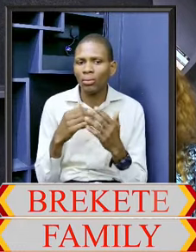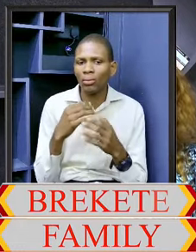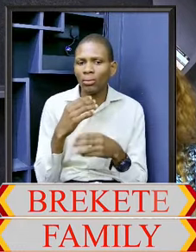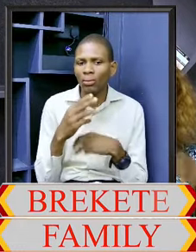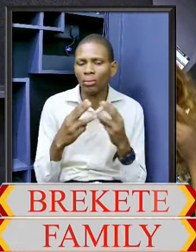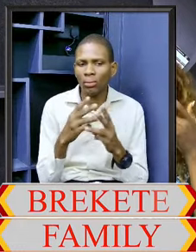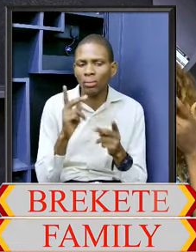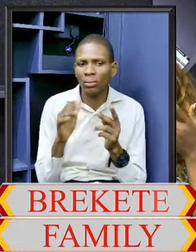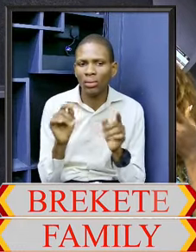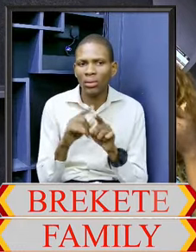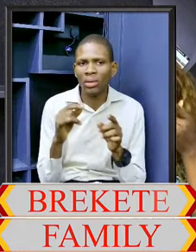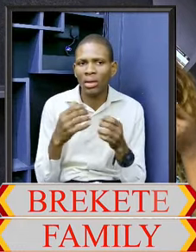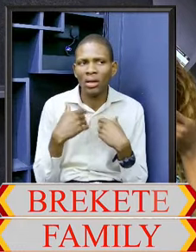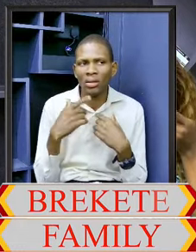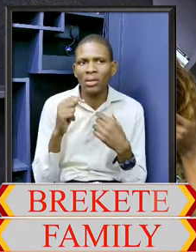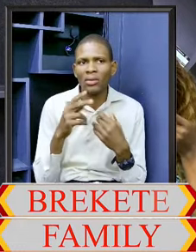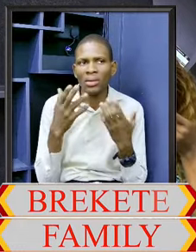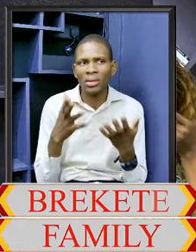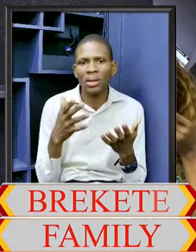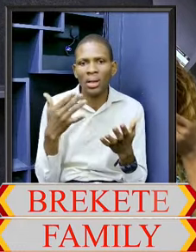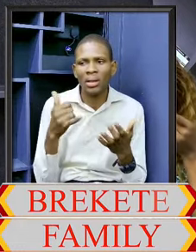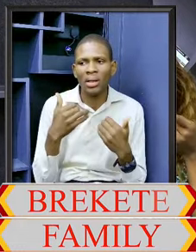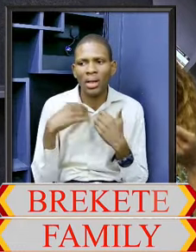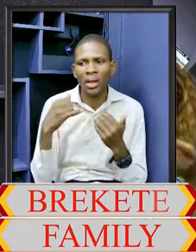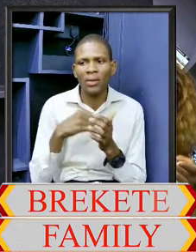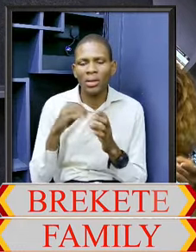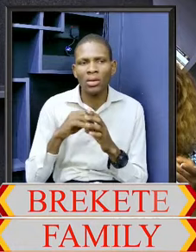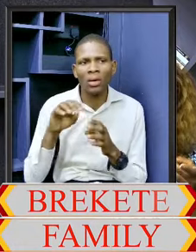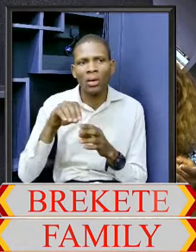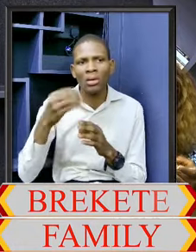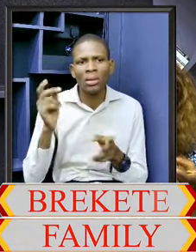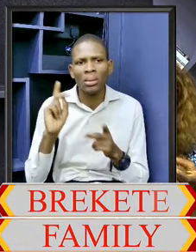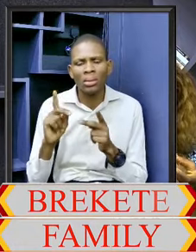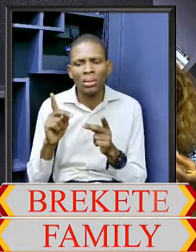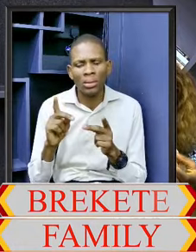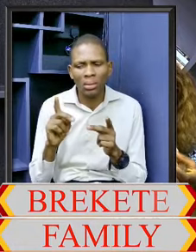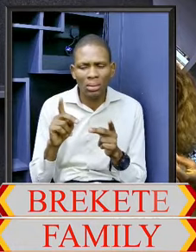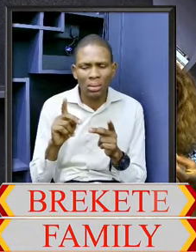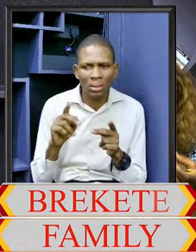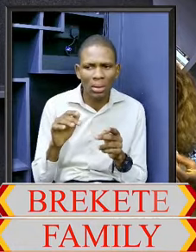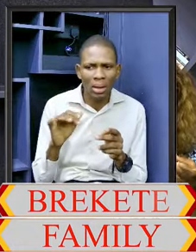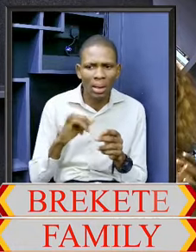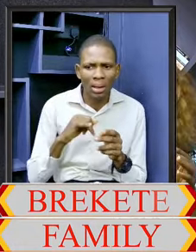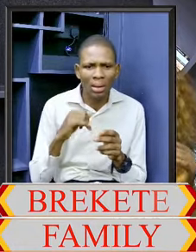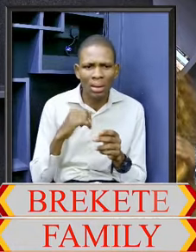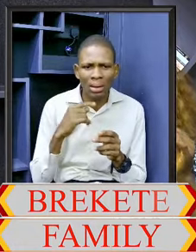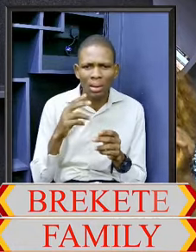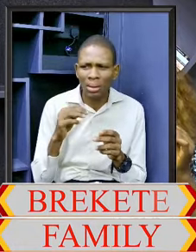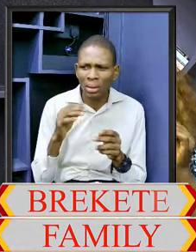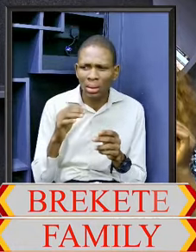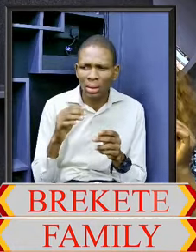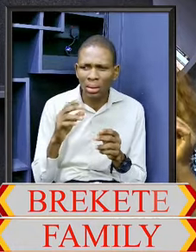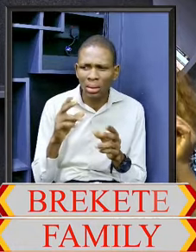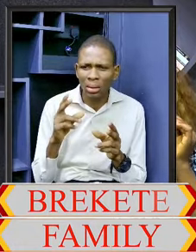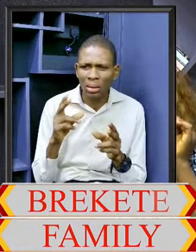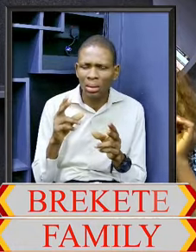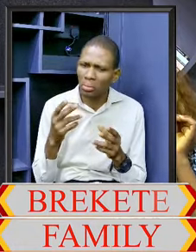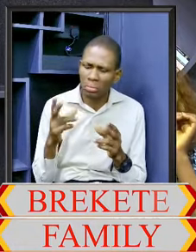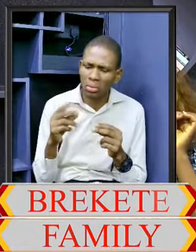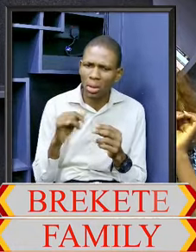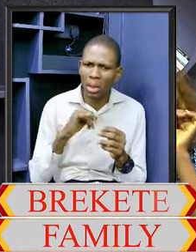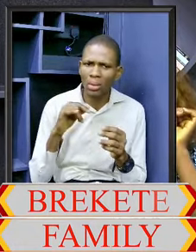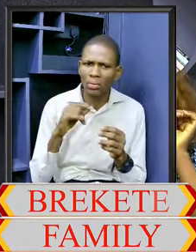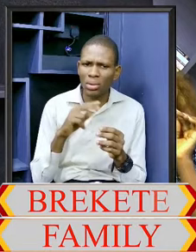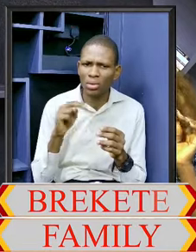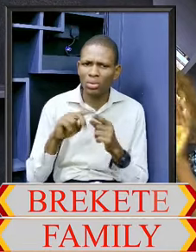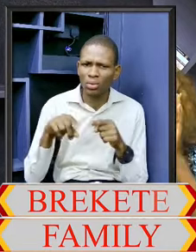they have it in the places they higher than your place. But I said, no, we need to go to your place first.